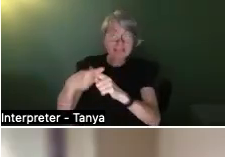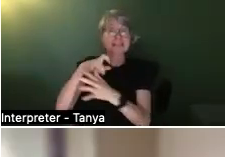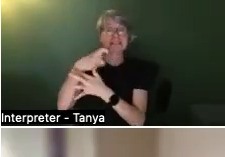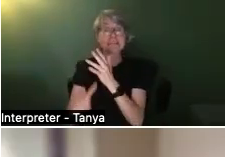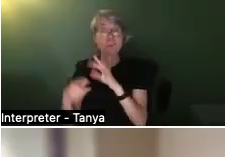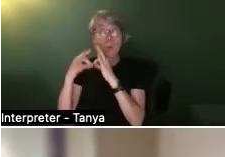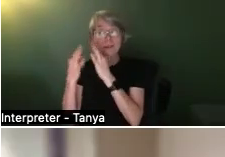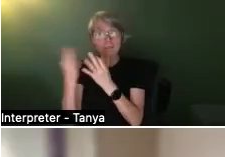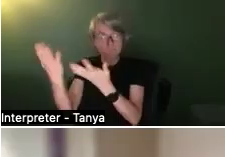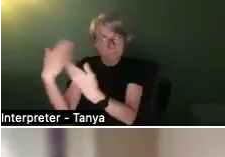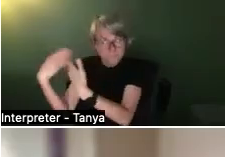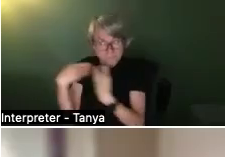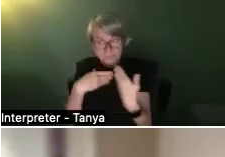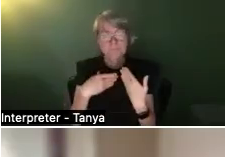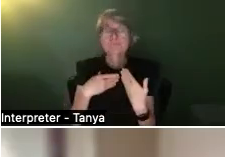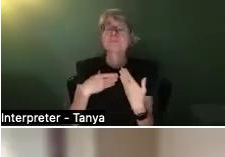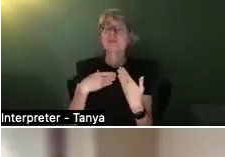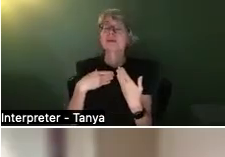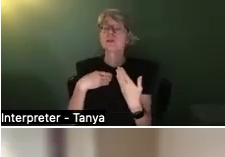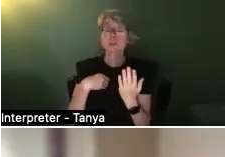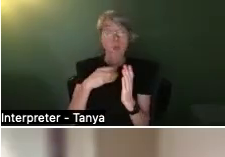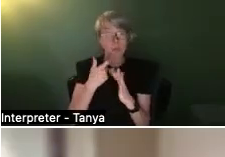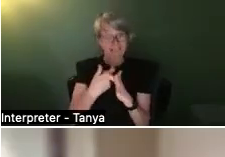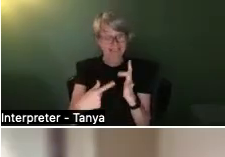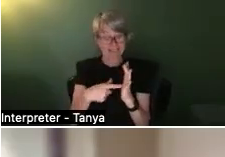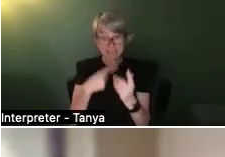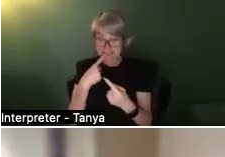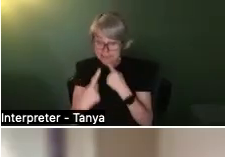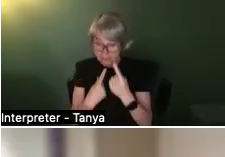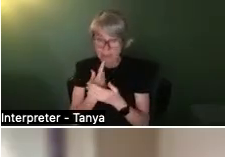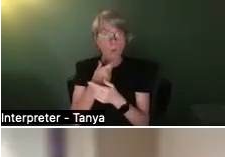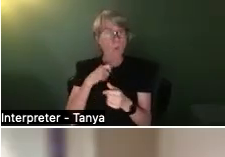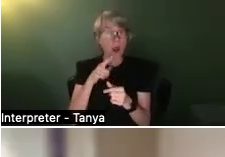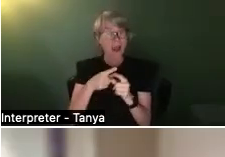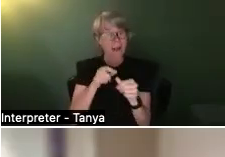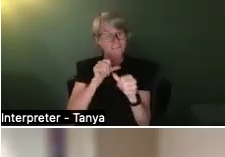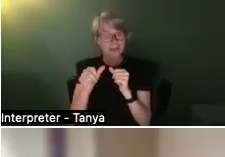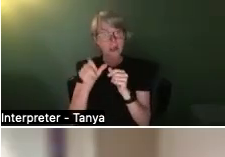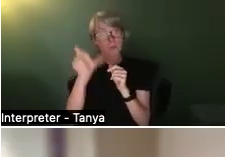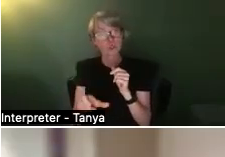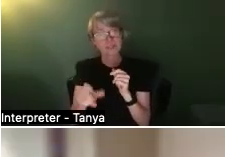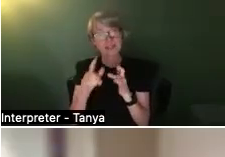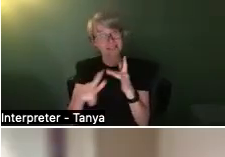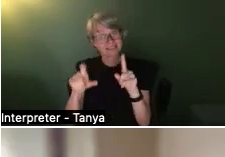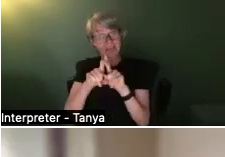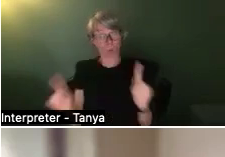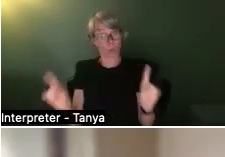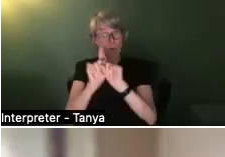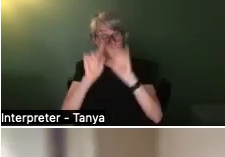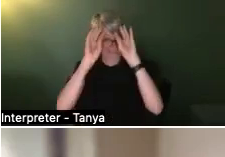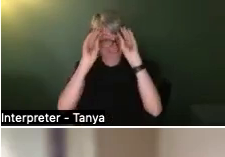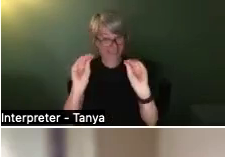has information on the benefits of co-education, how to connect with and work with lived experience educators, examples of how